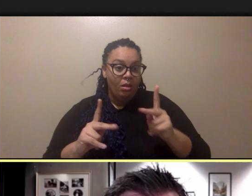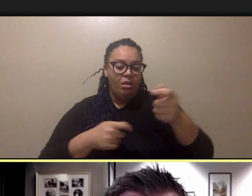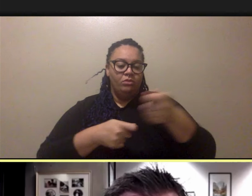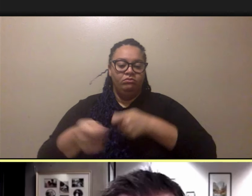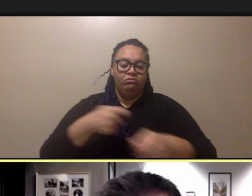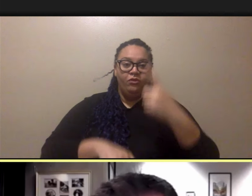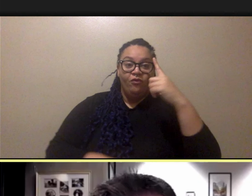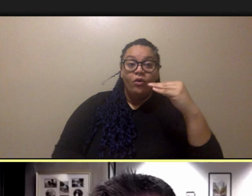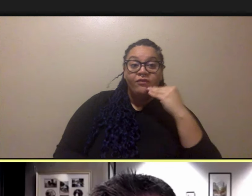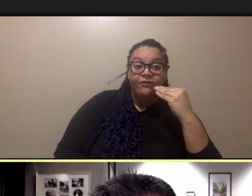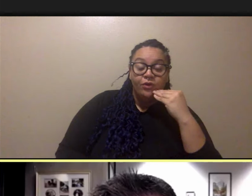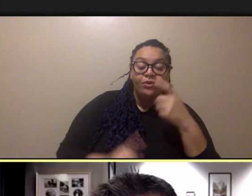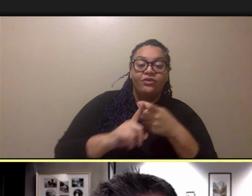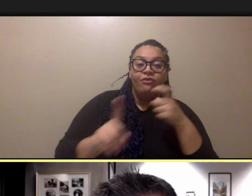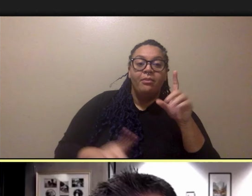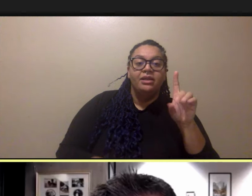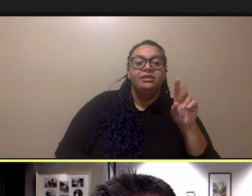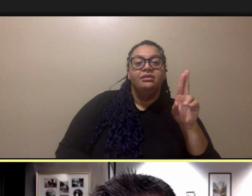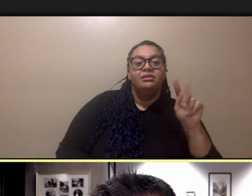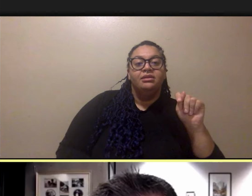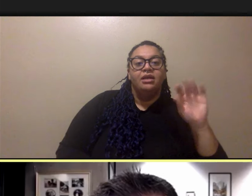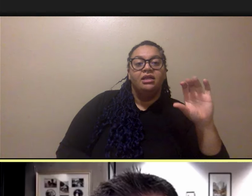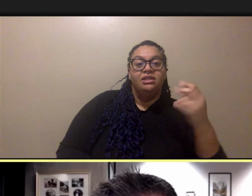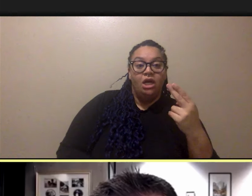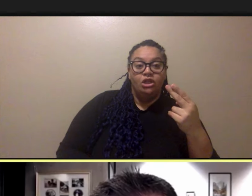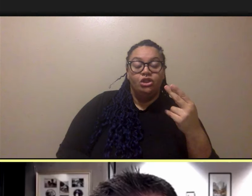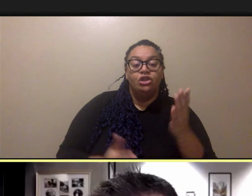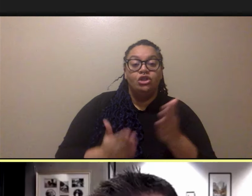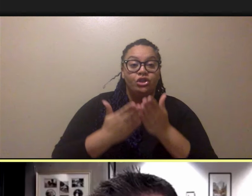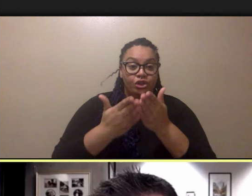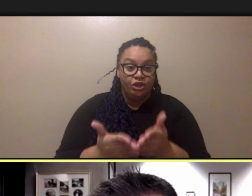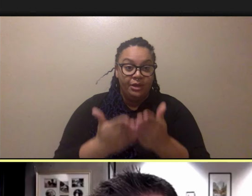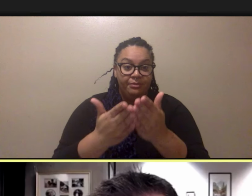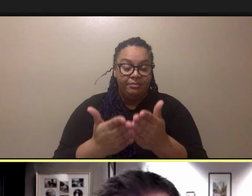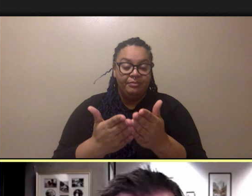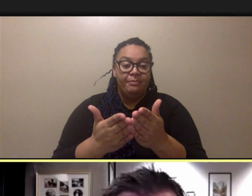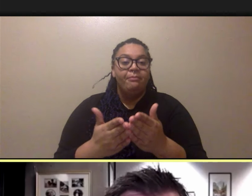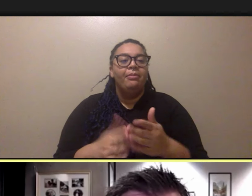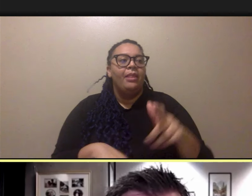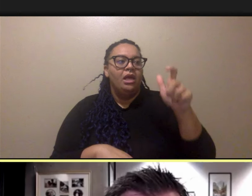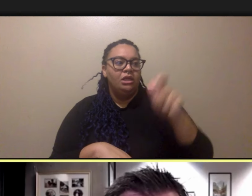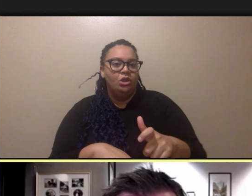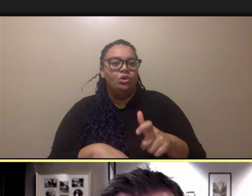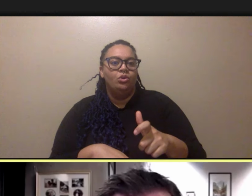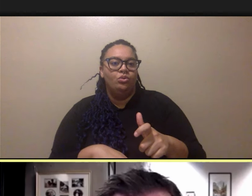ship that had been blown off course and needed to resupply its